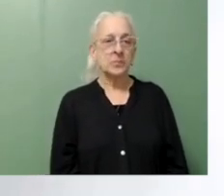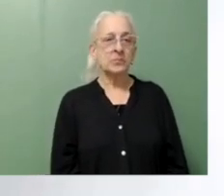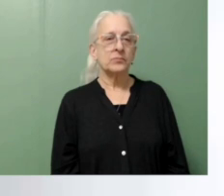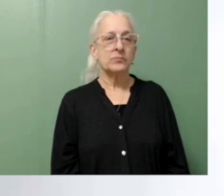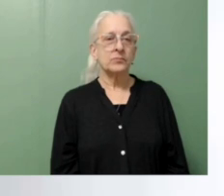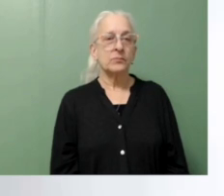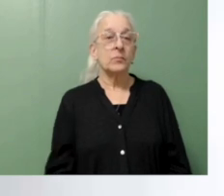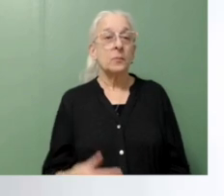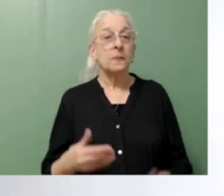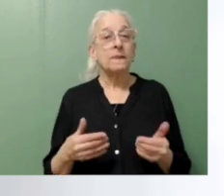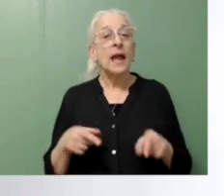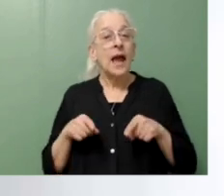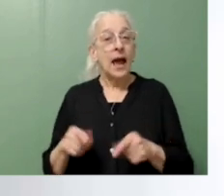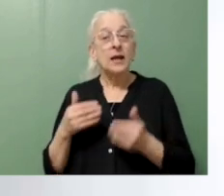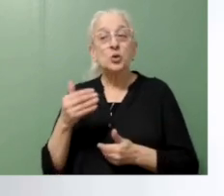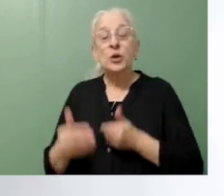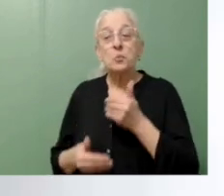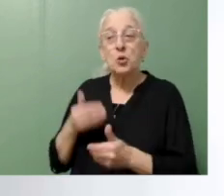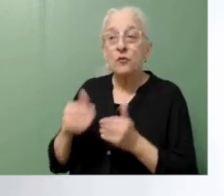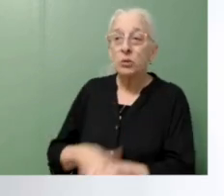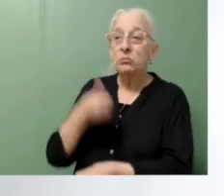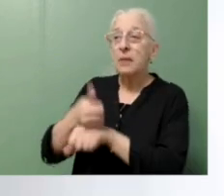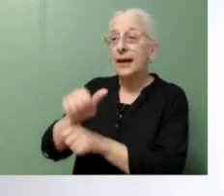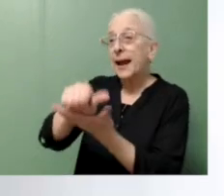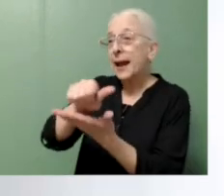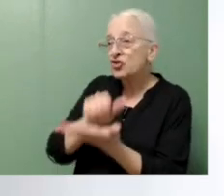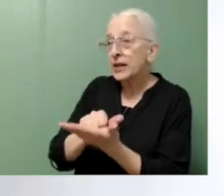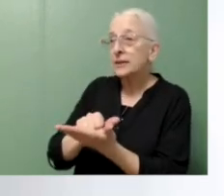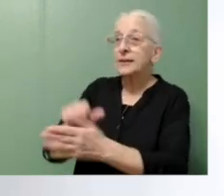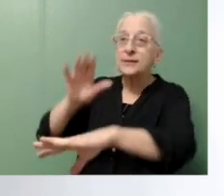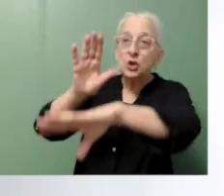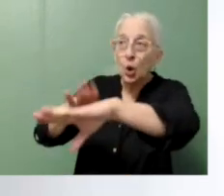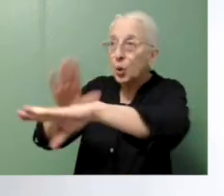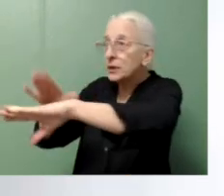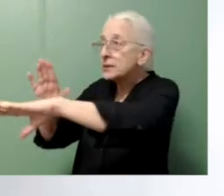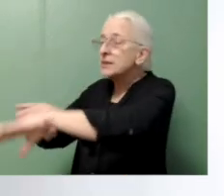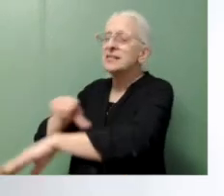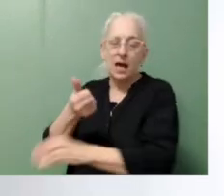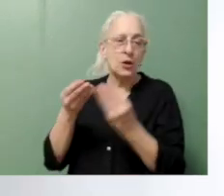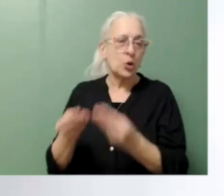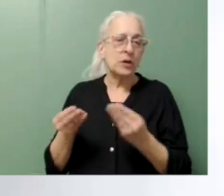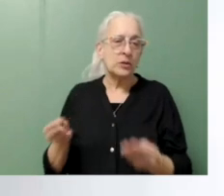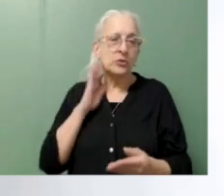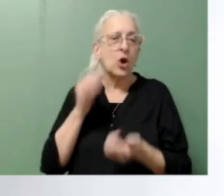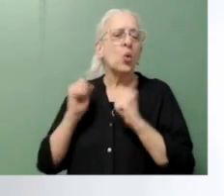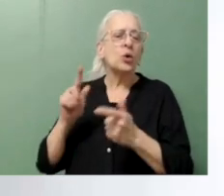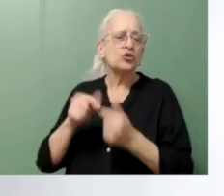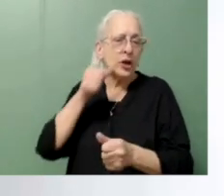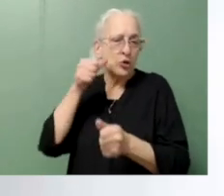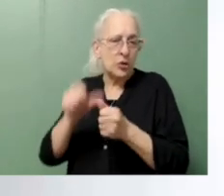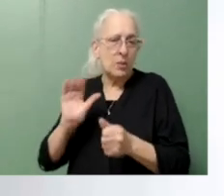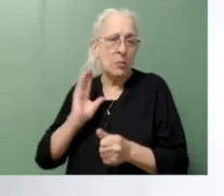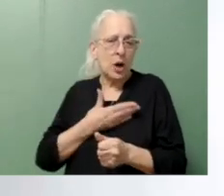As we move forward creating meeting agendas, notices, and other materials, we'll try to keep in mind our